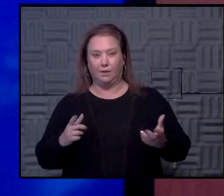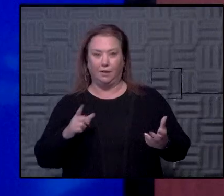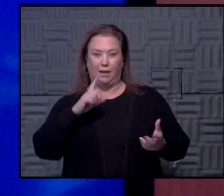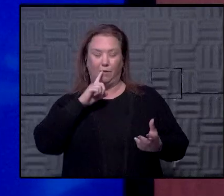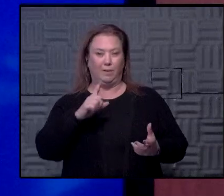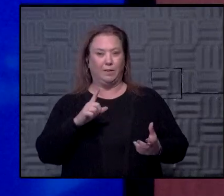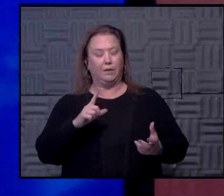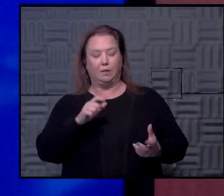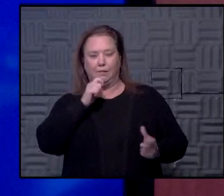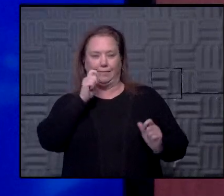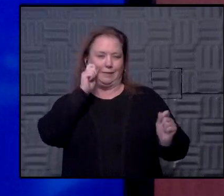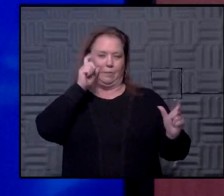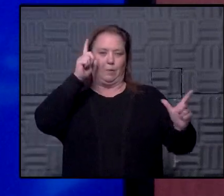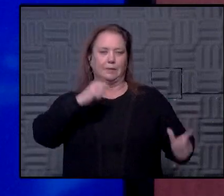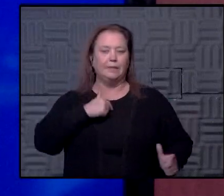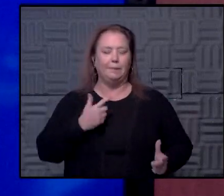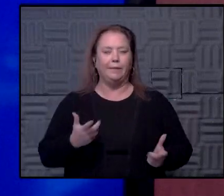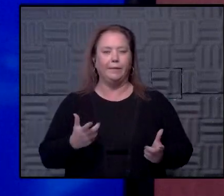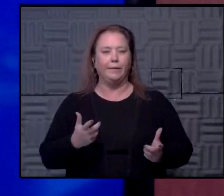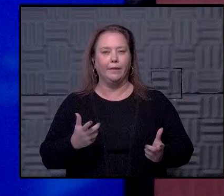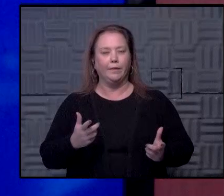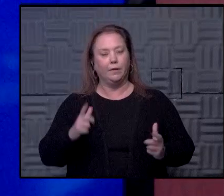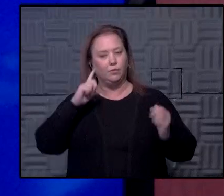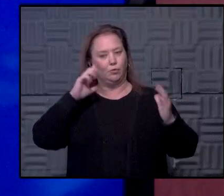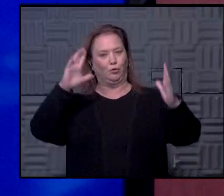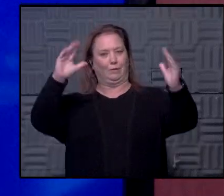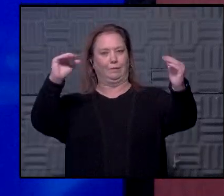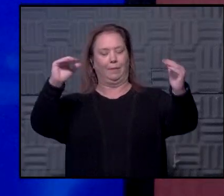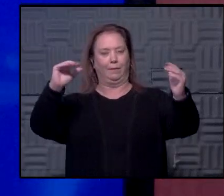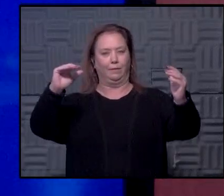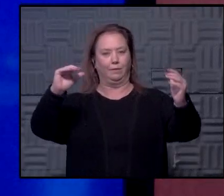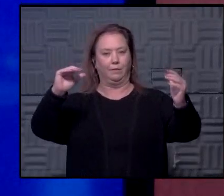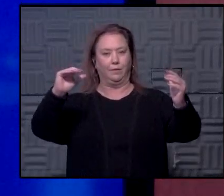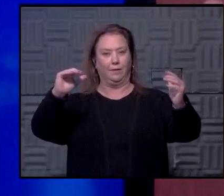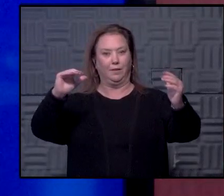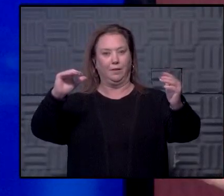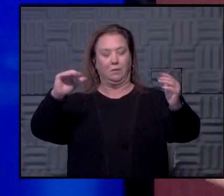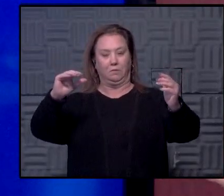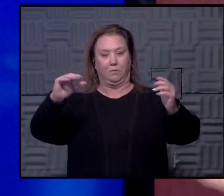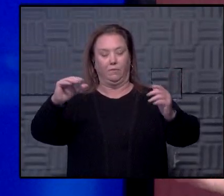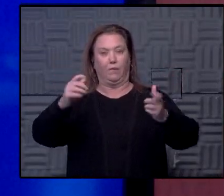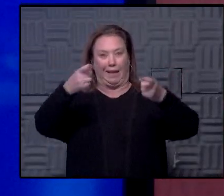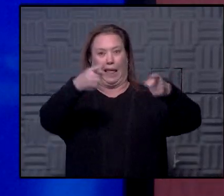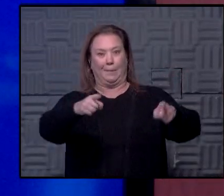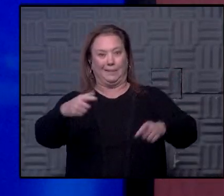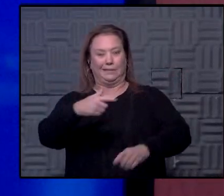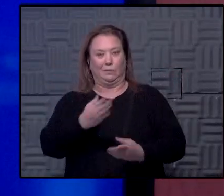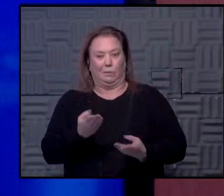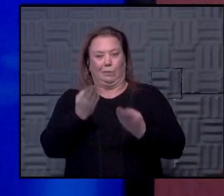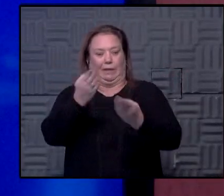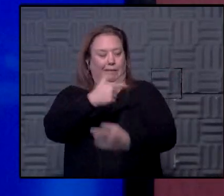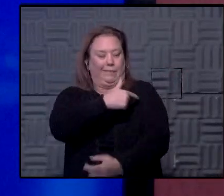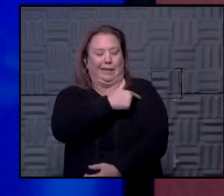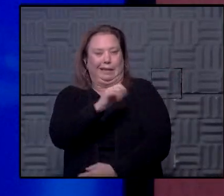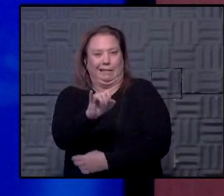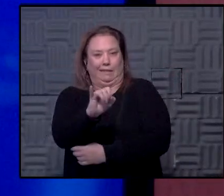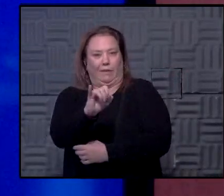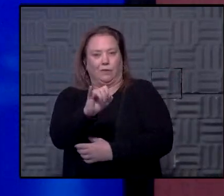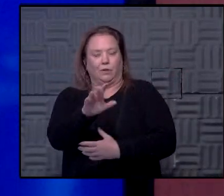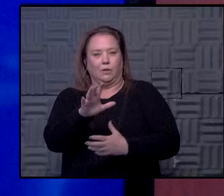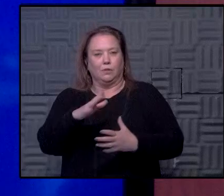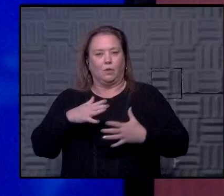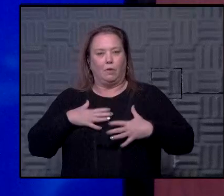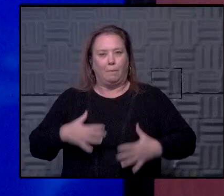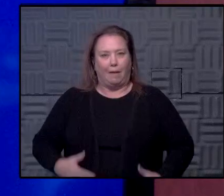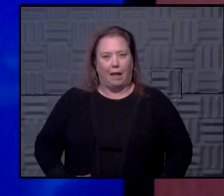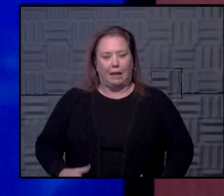be discouraged by that, because that's you should expect it, because again, the whole mechanism for this, Dana, is we're giving a little bit of an infection or some